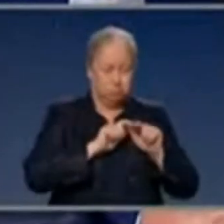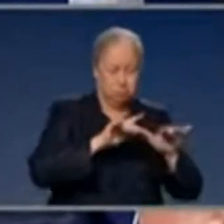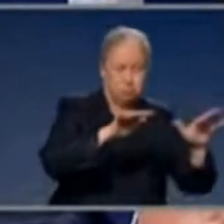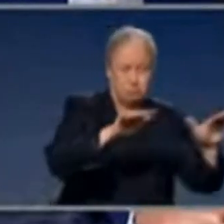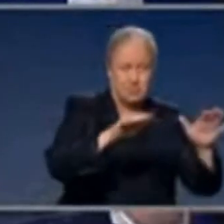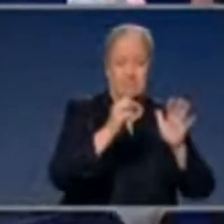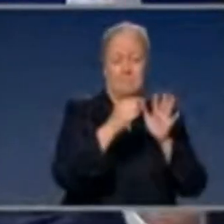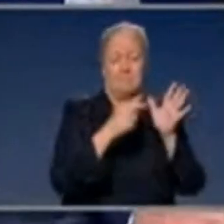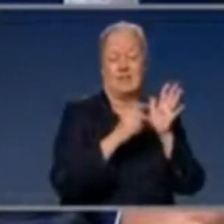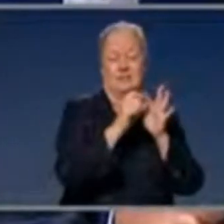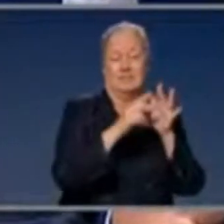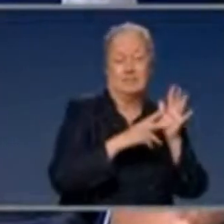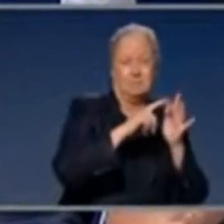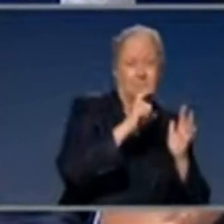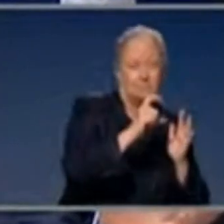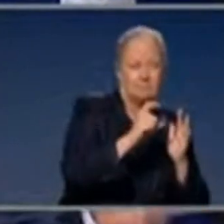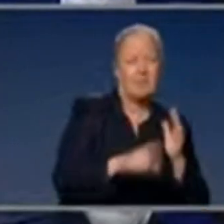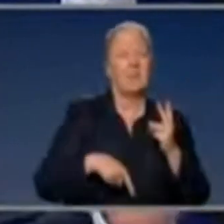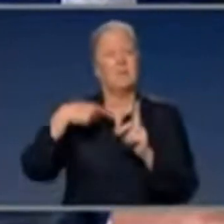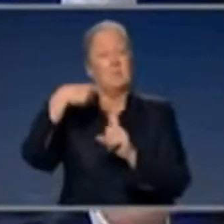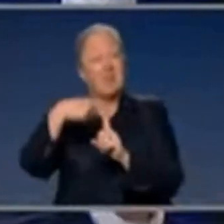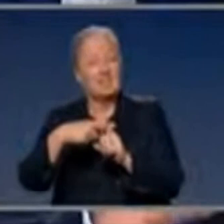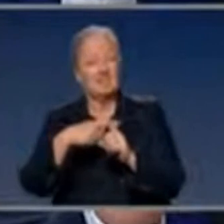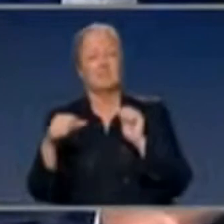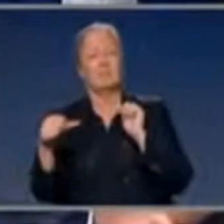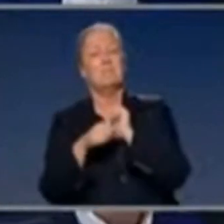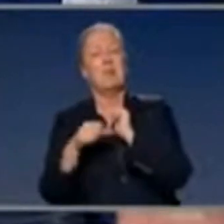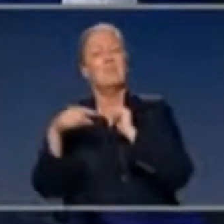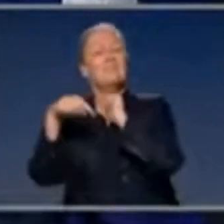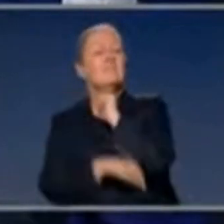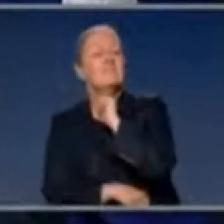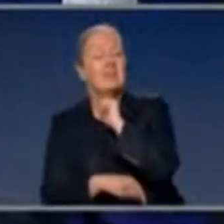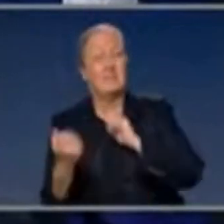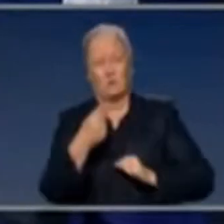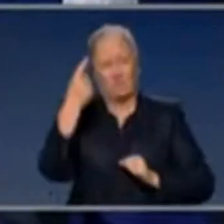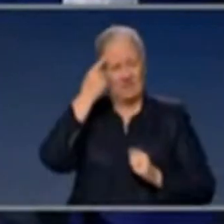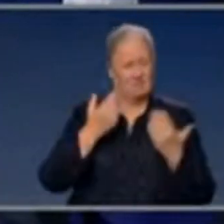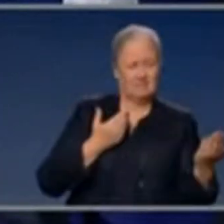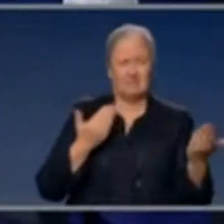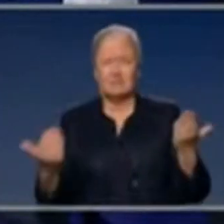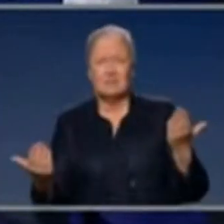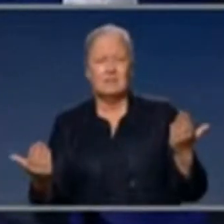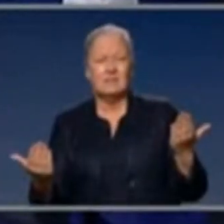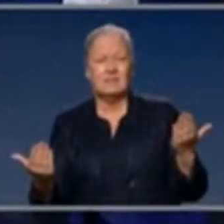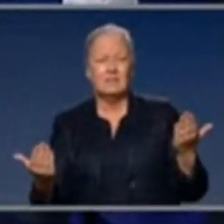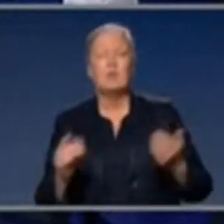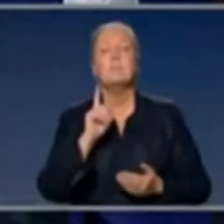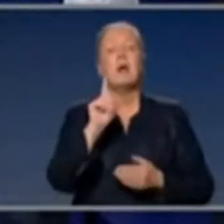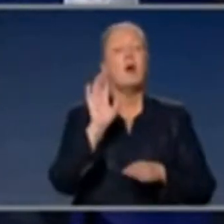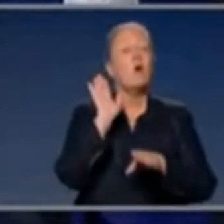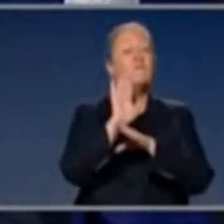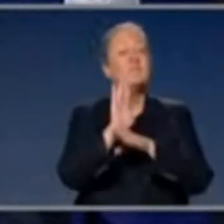and a COVID recession. But I can tell you this, we're doing better than most and many of the developed world in